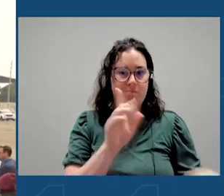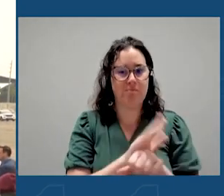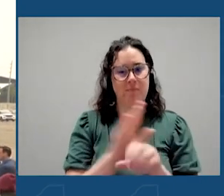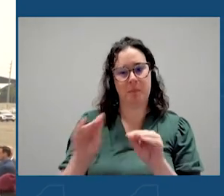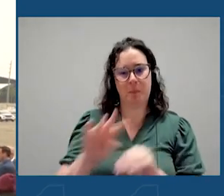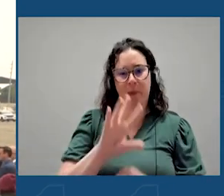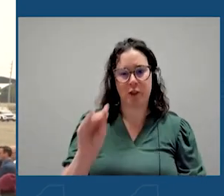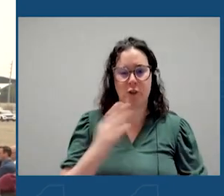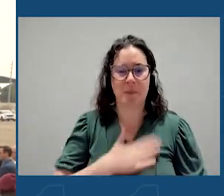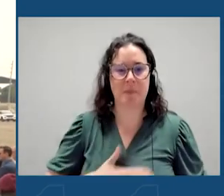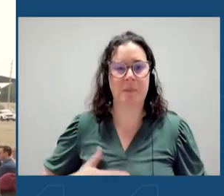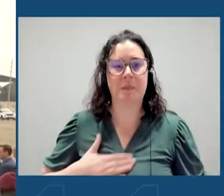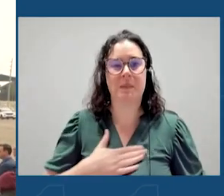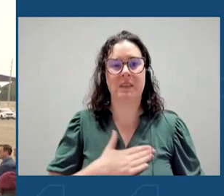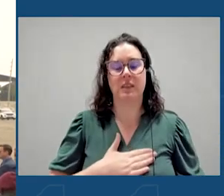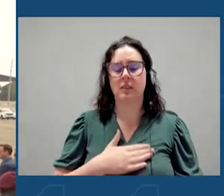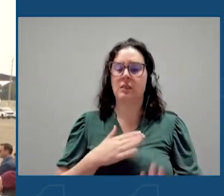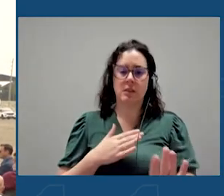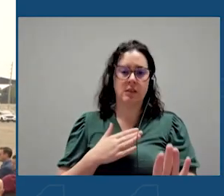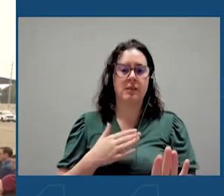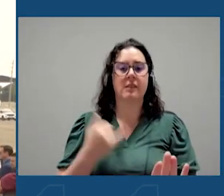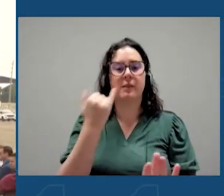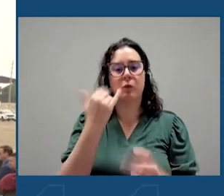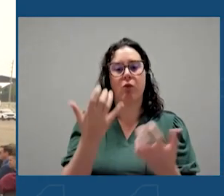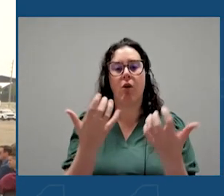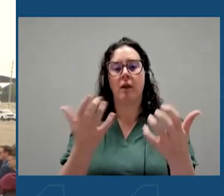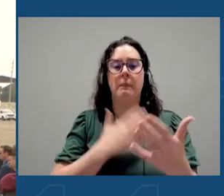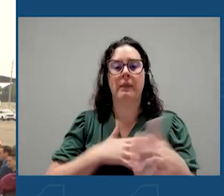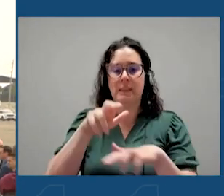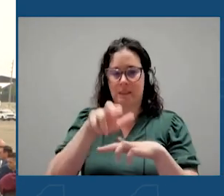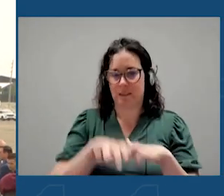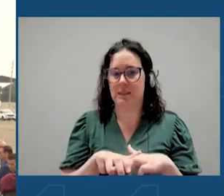If everyone could please remain in your seats,